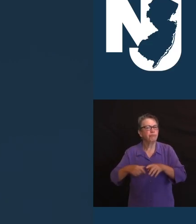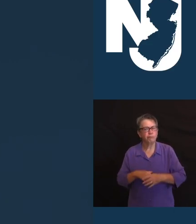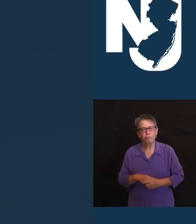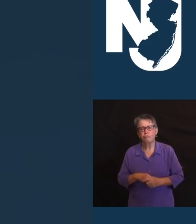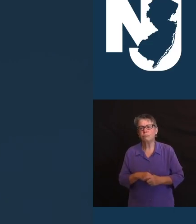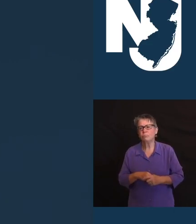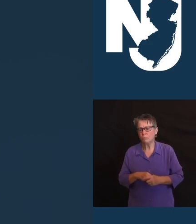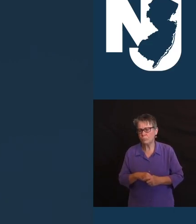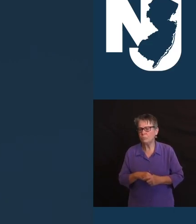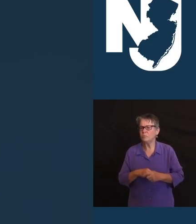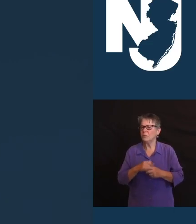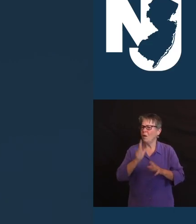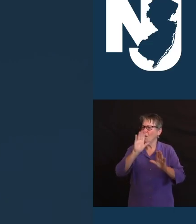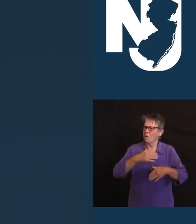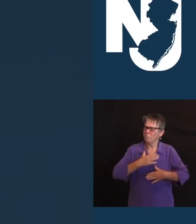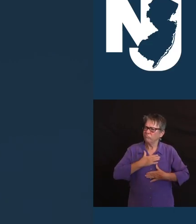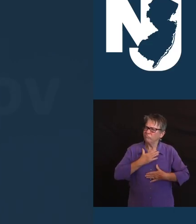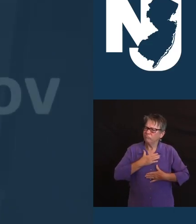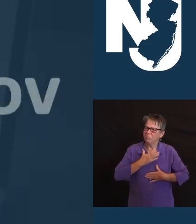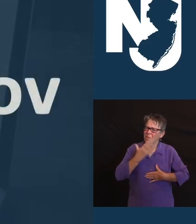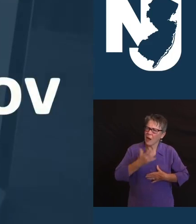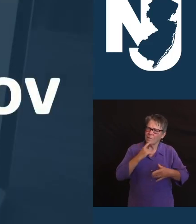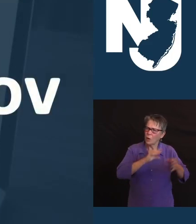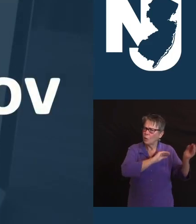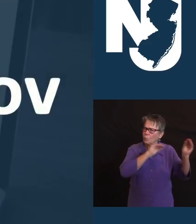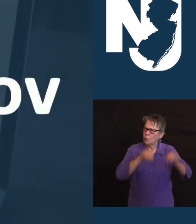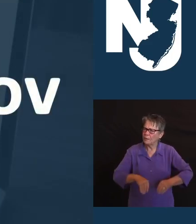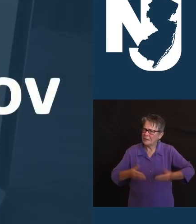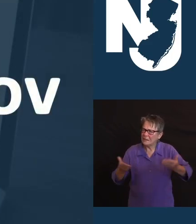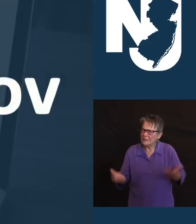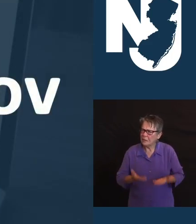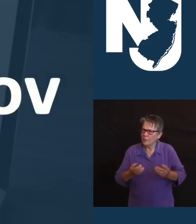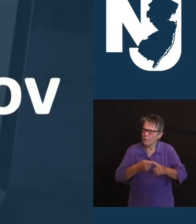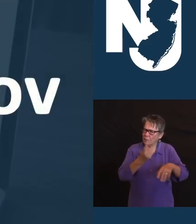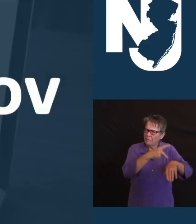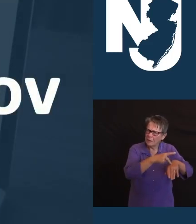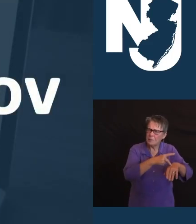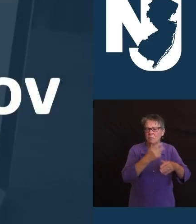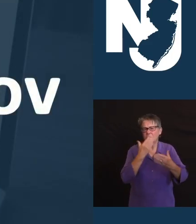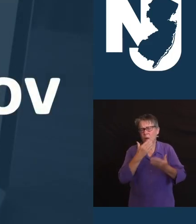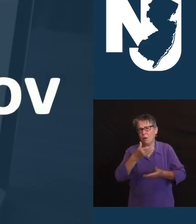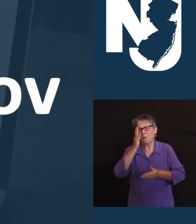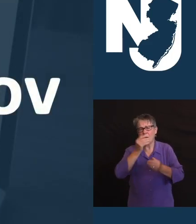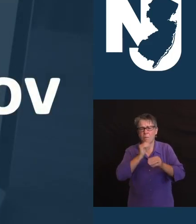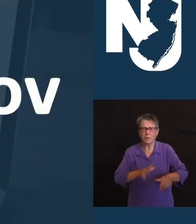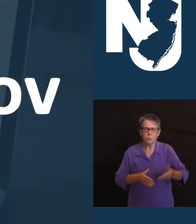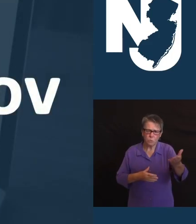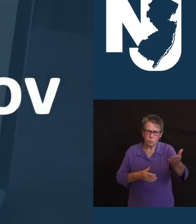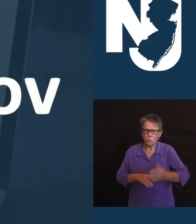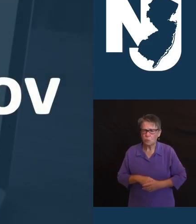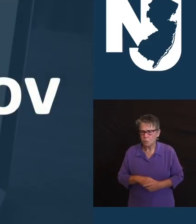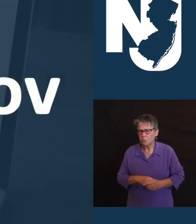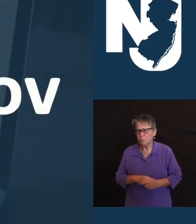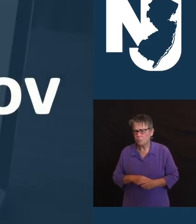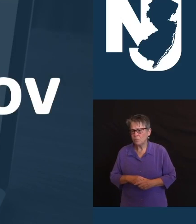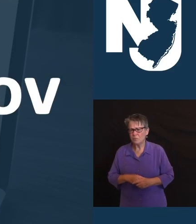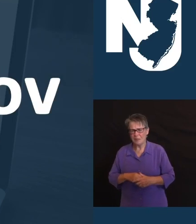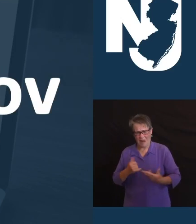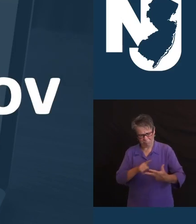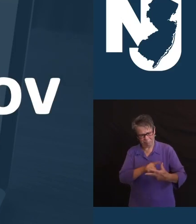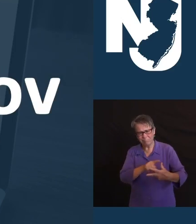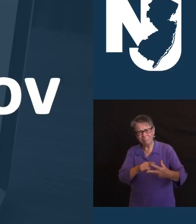over him and his family. So Francesca, Yvette, and Don reflect the tremendous diversity of our state, and